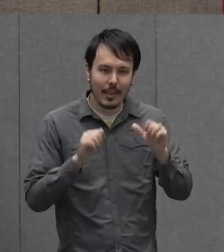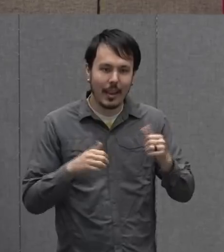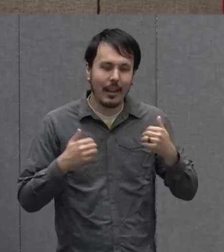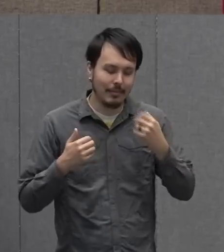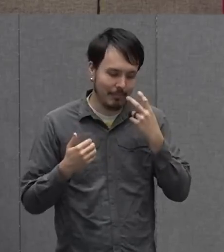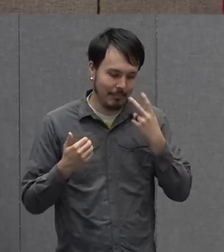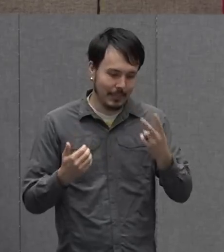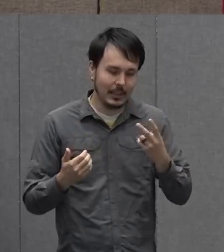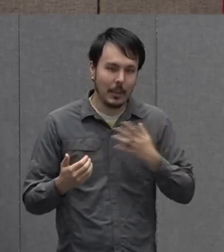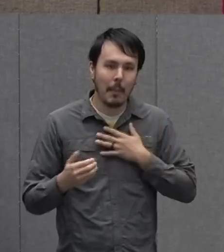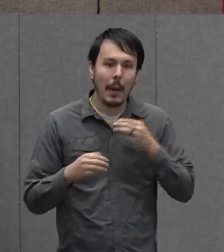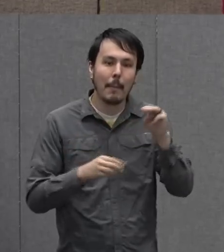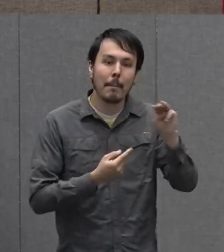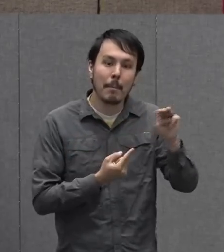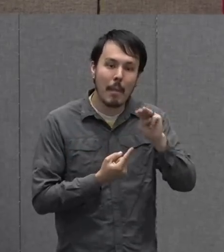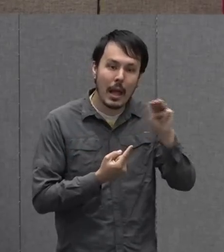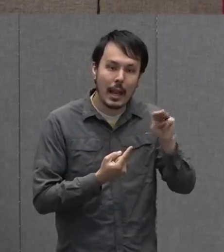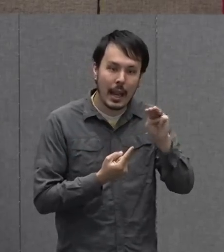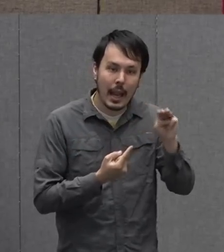Monday,